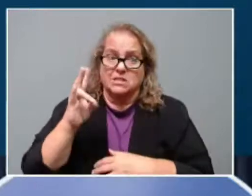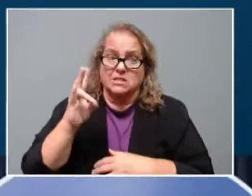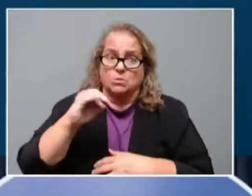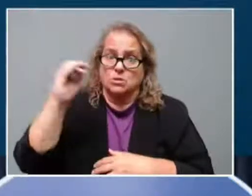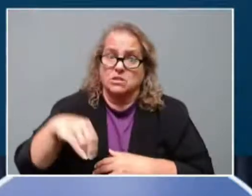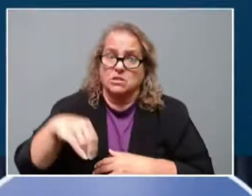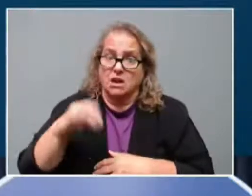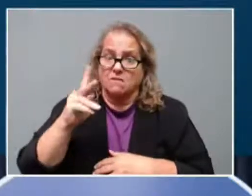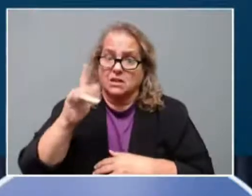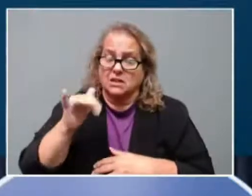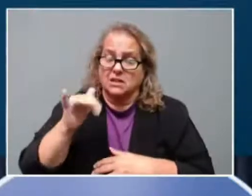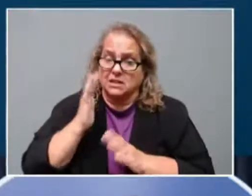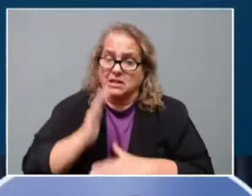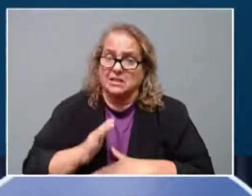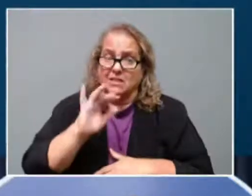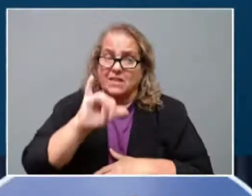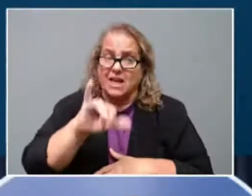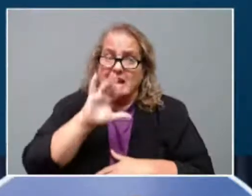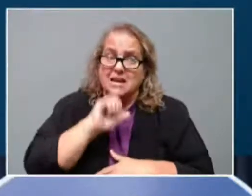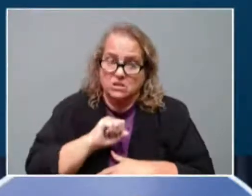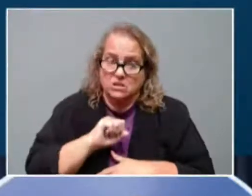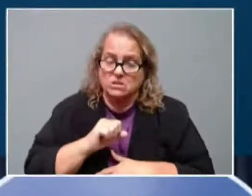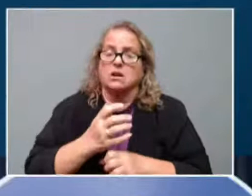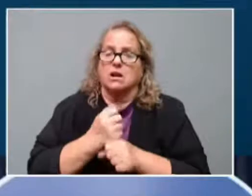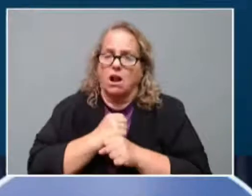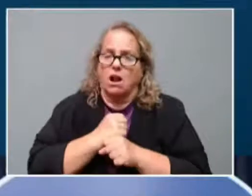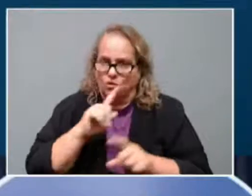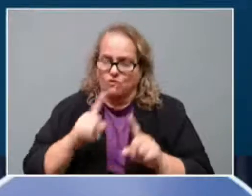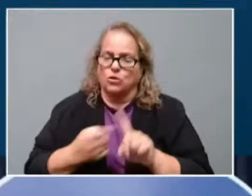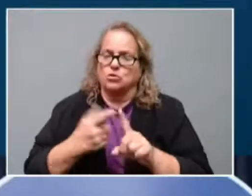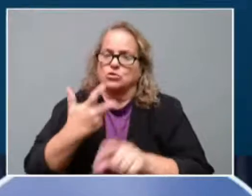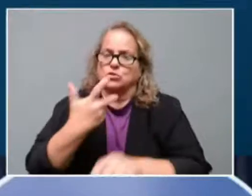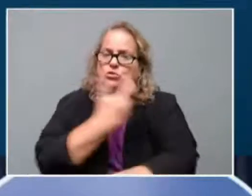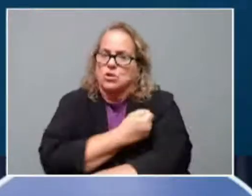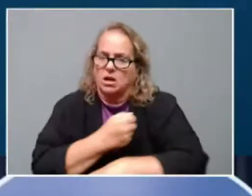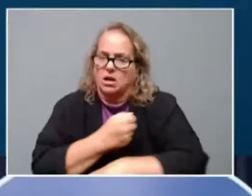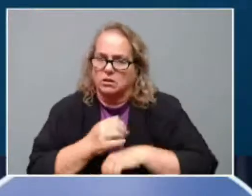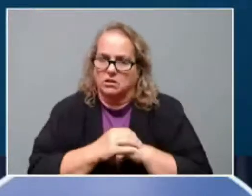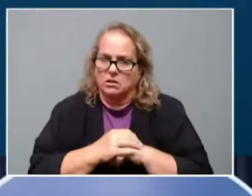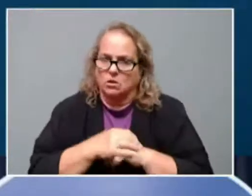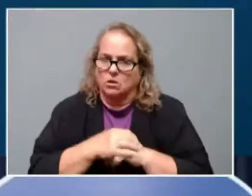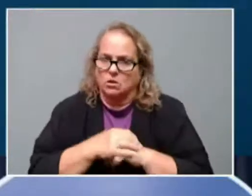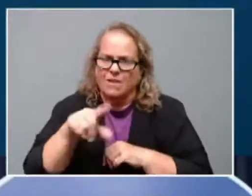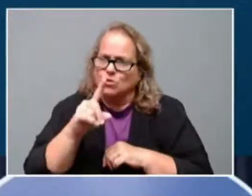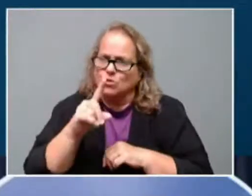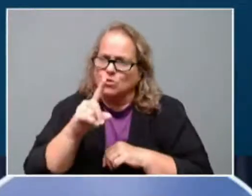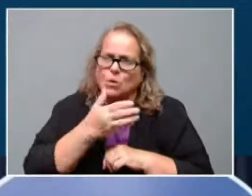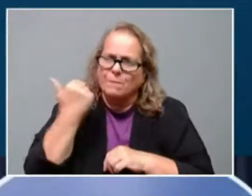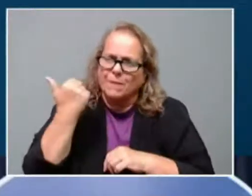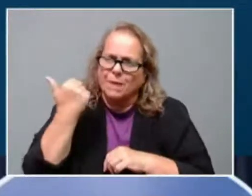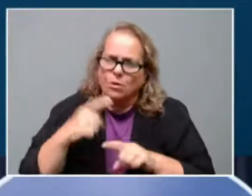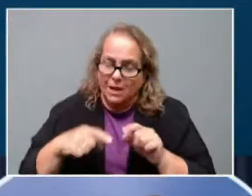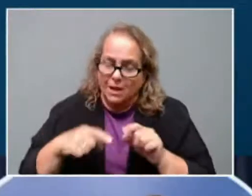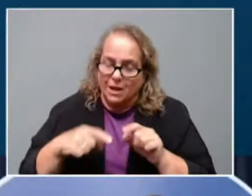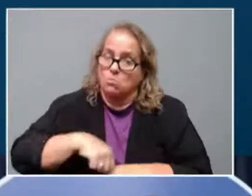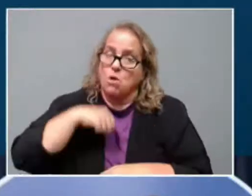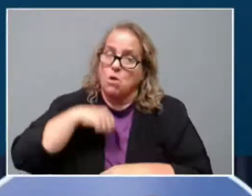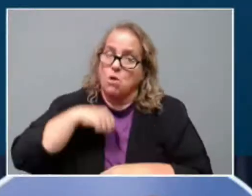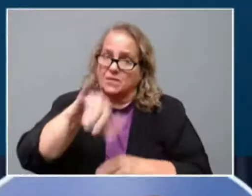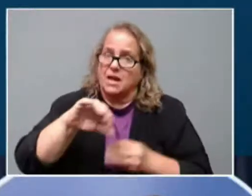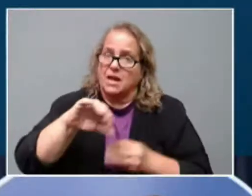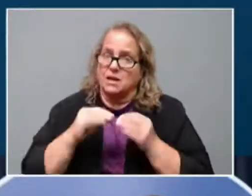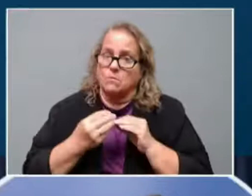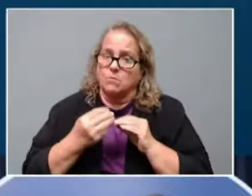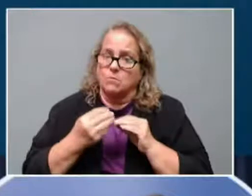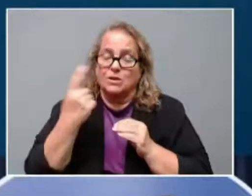Kentuckians that age have gotten at least their first shot of hope. We got to do better, but I am proud of that for something so new